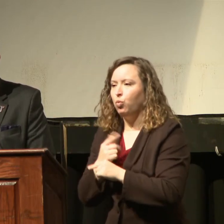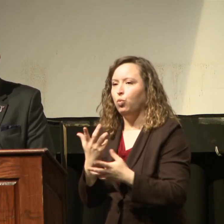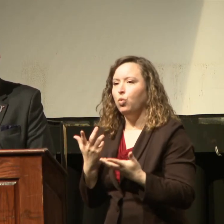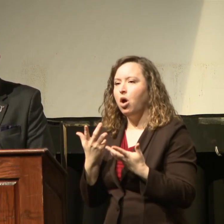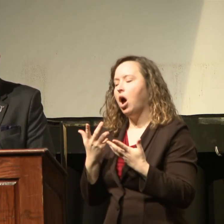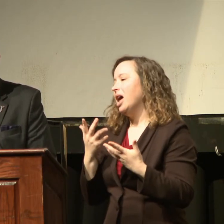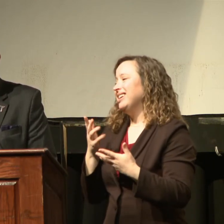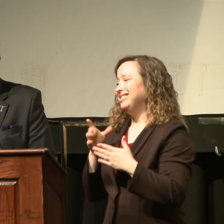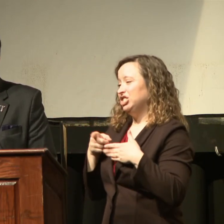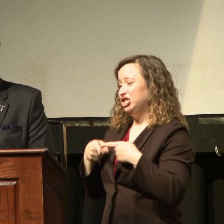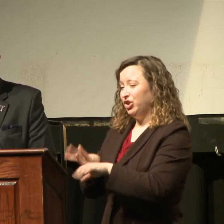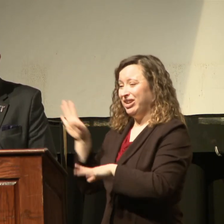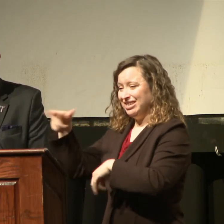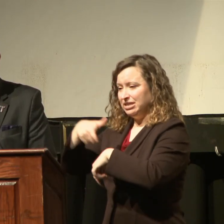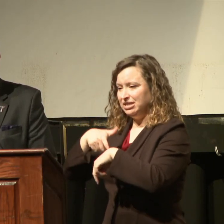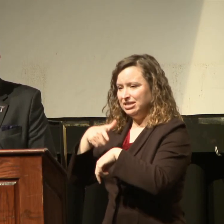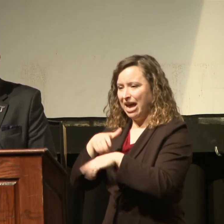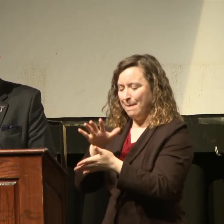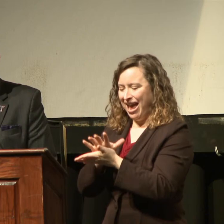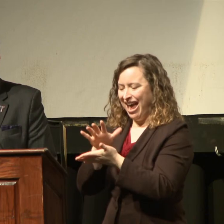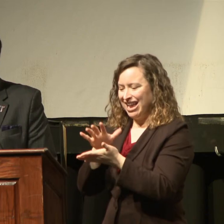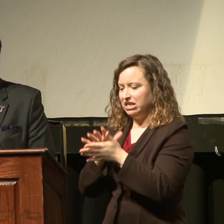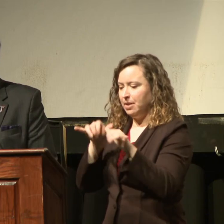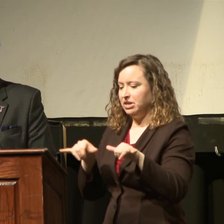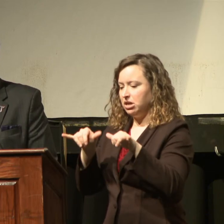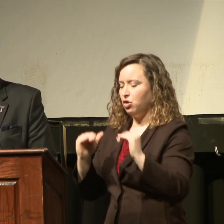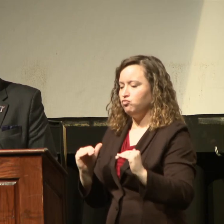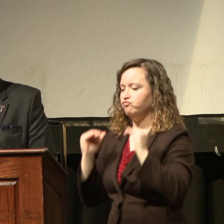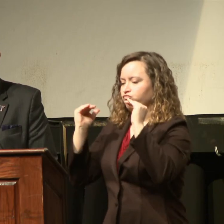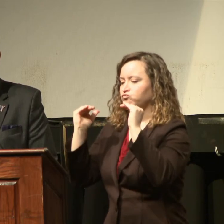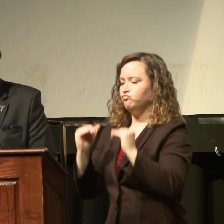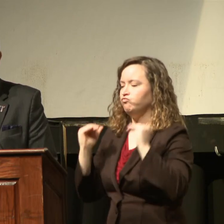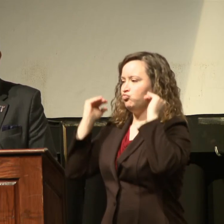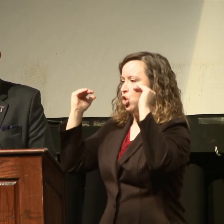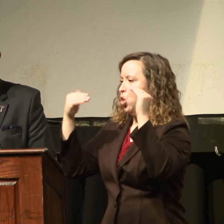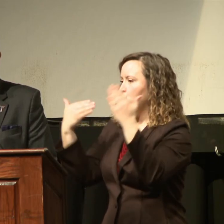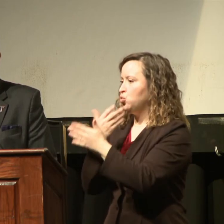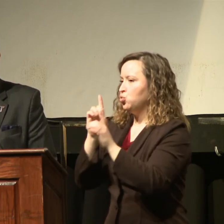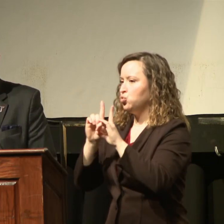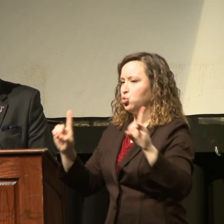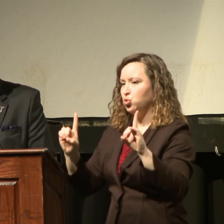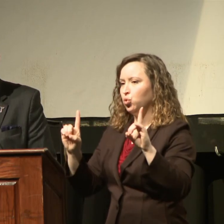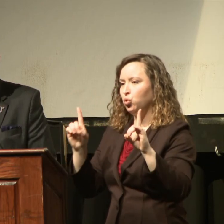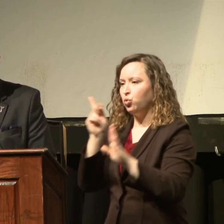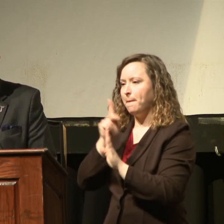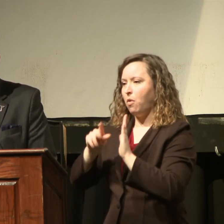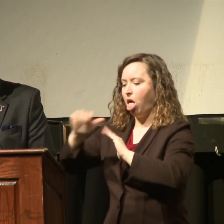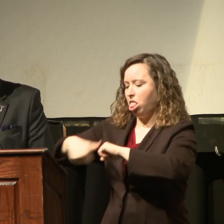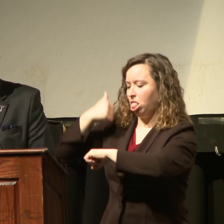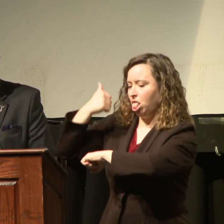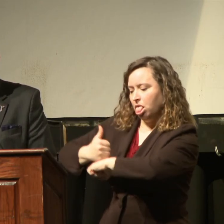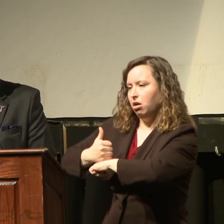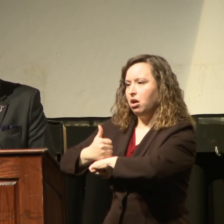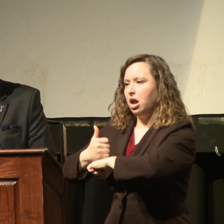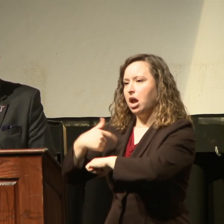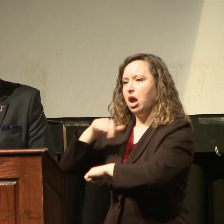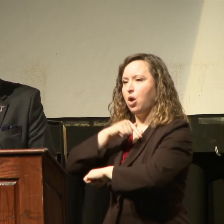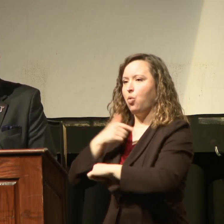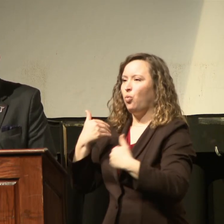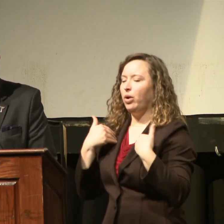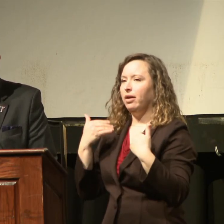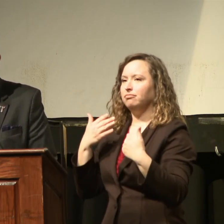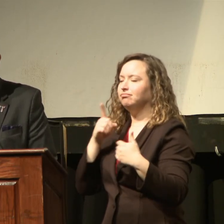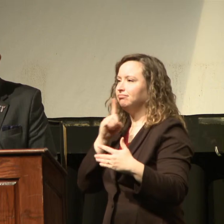tenure, academic standards for admissions have increased, new degree programs have been started, and we have